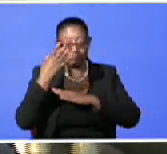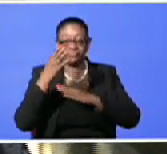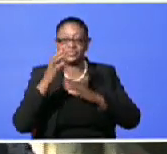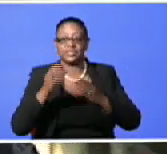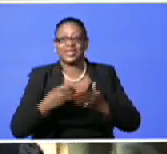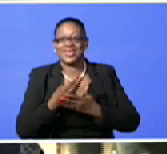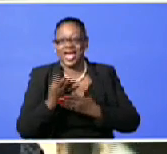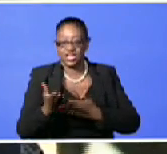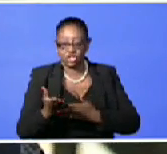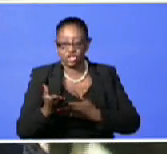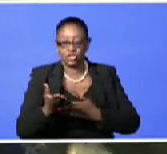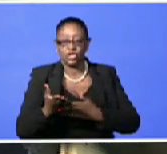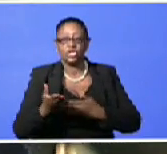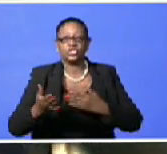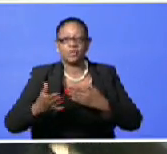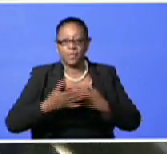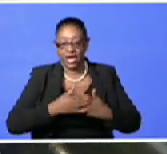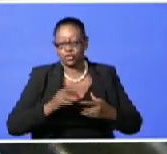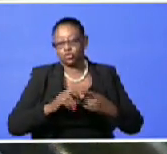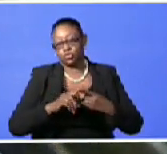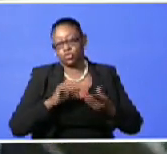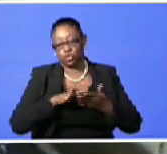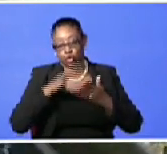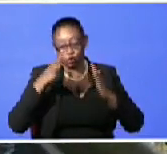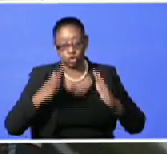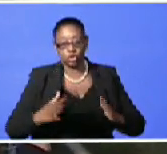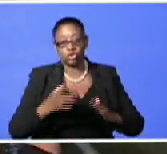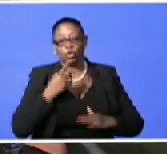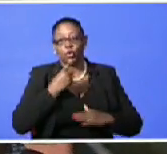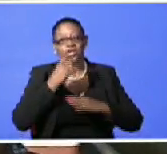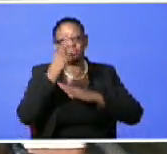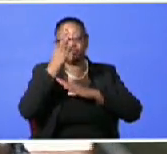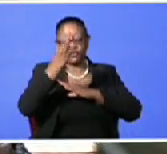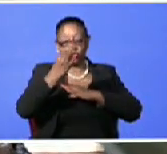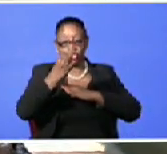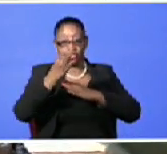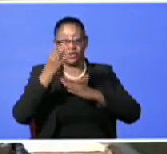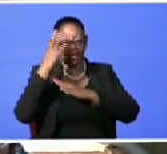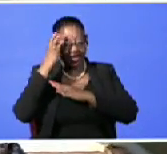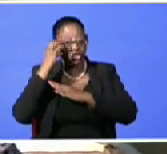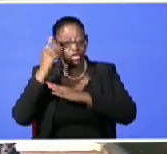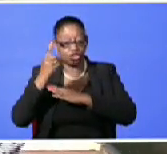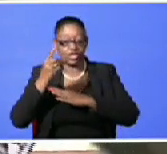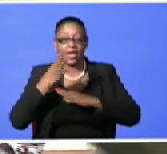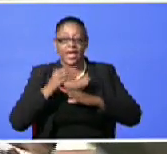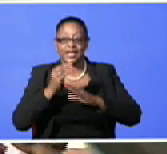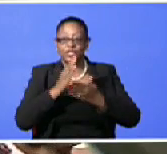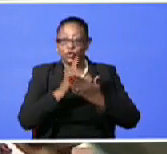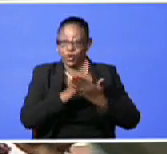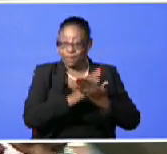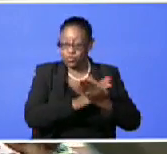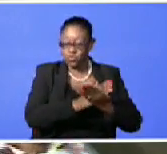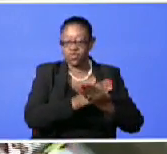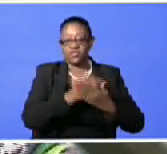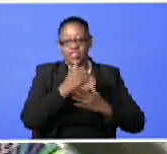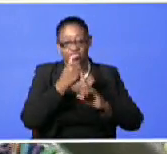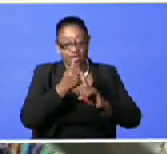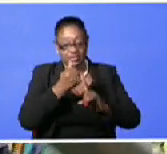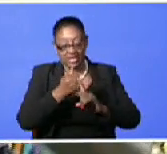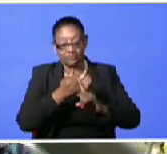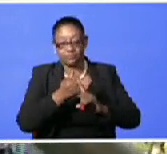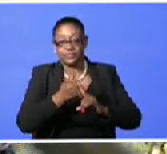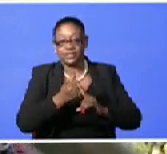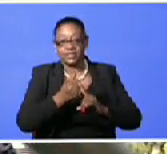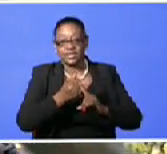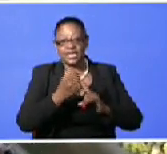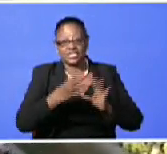back to students who want to further their education or upgrade their career. And especially